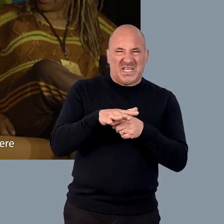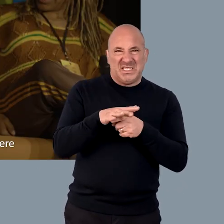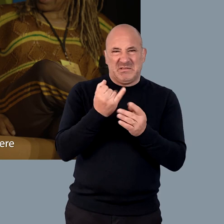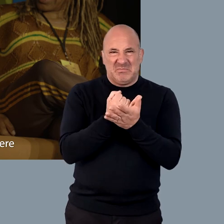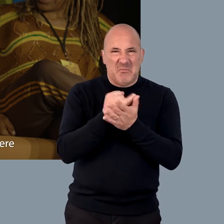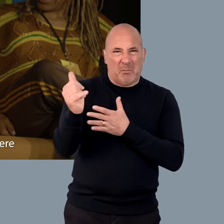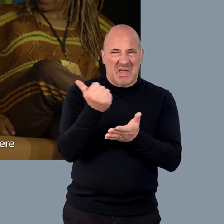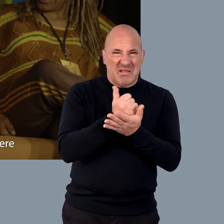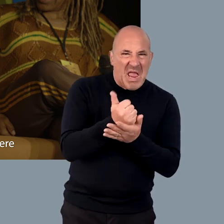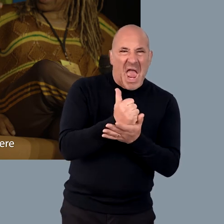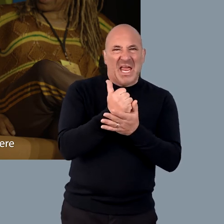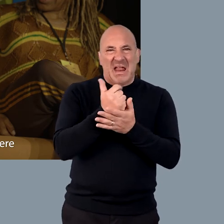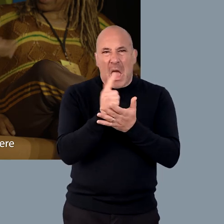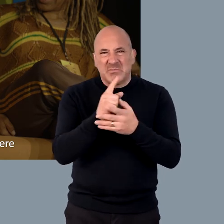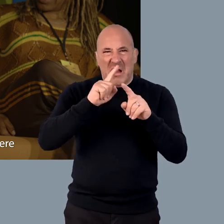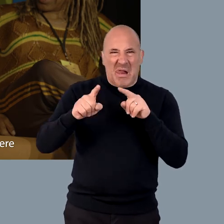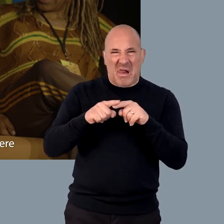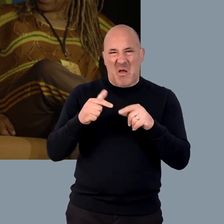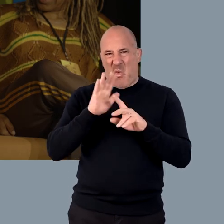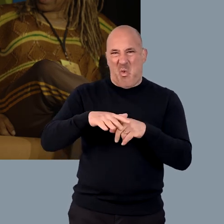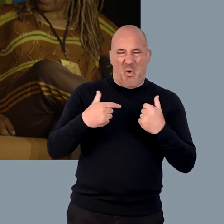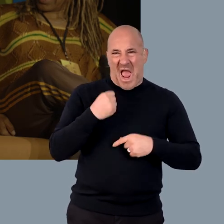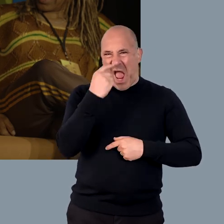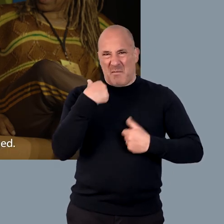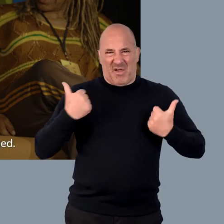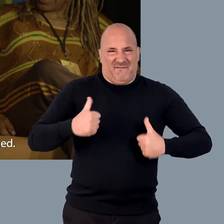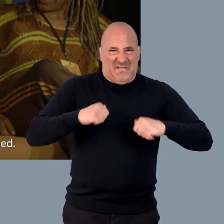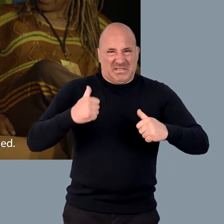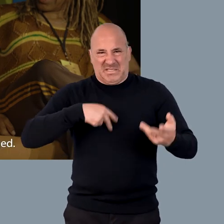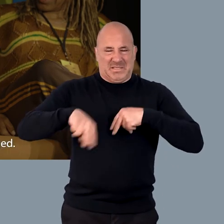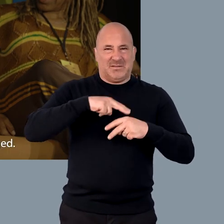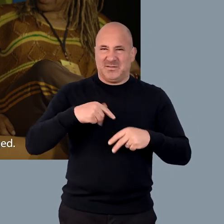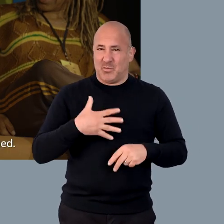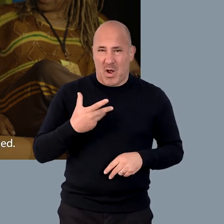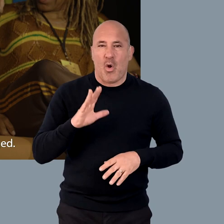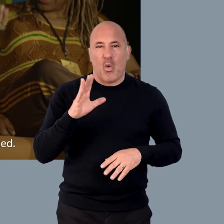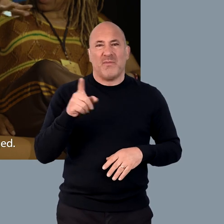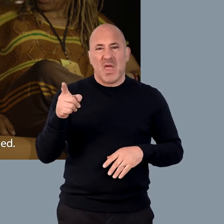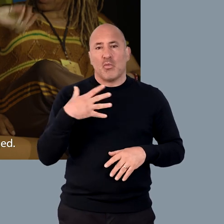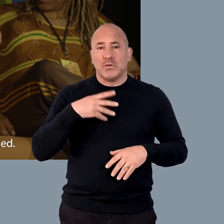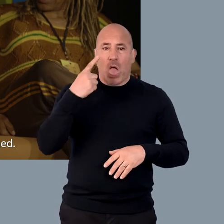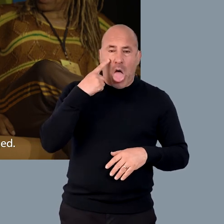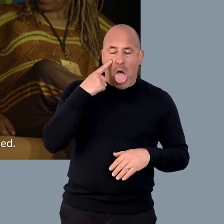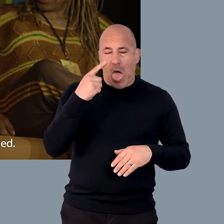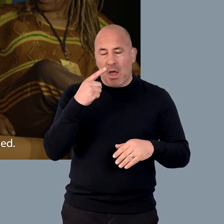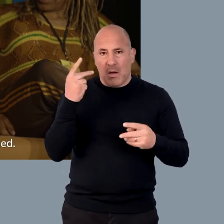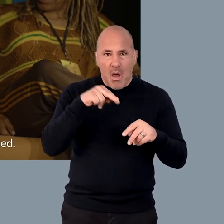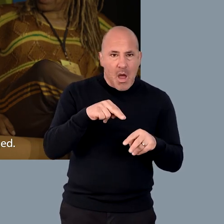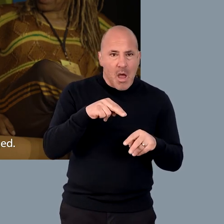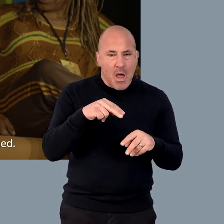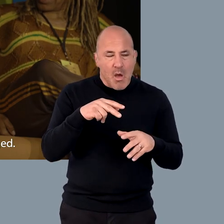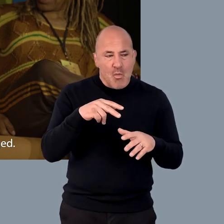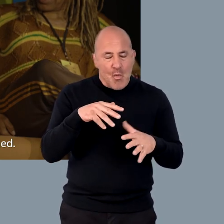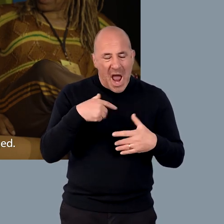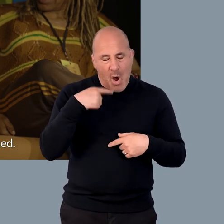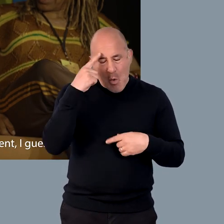a homophobic racist ableist person in there like Unless they're they're also experiencing and having their